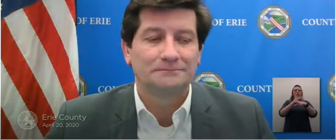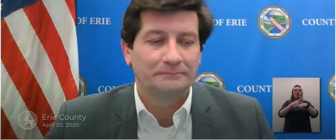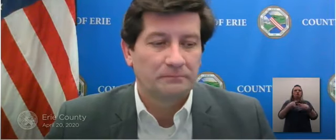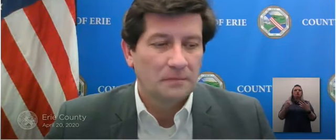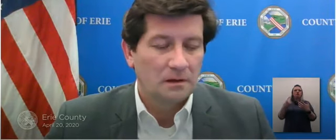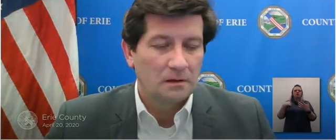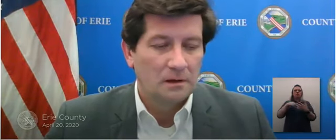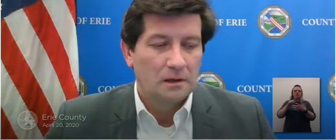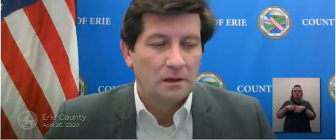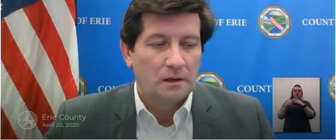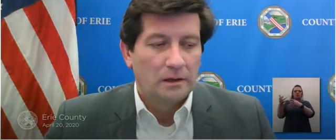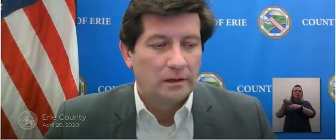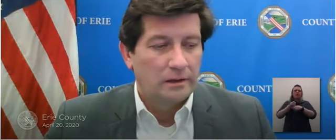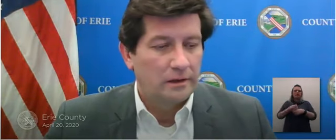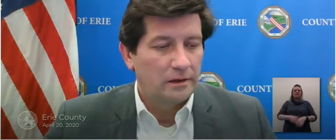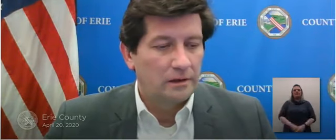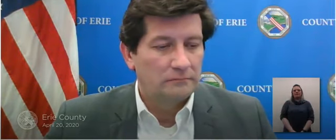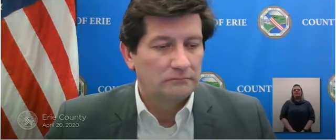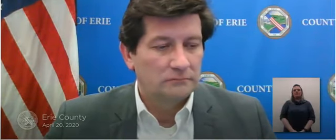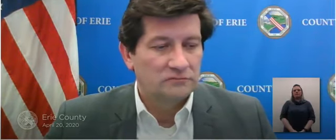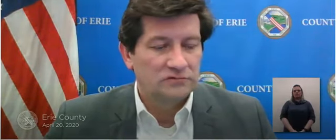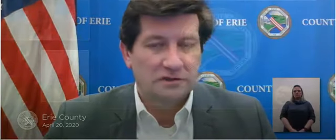door.